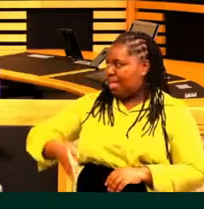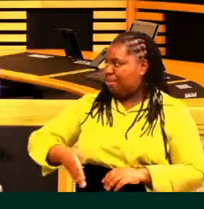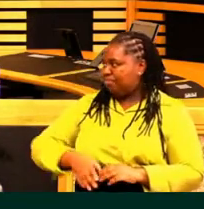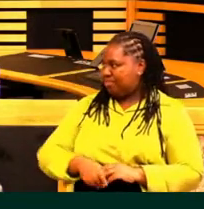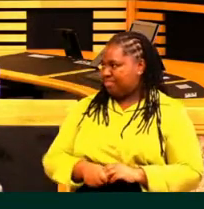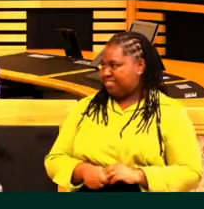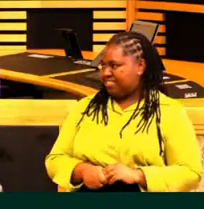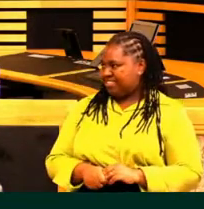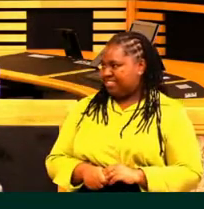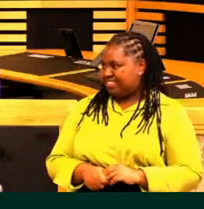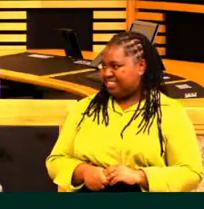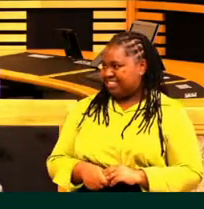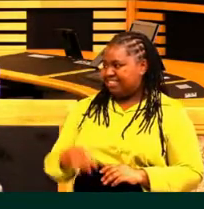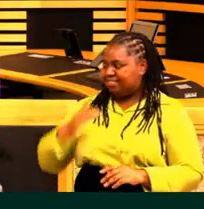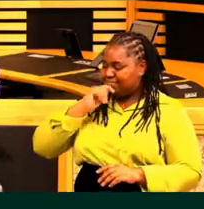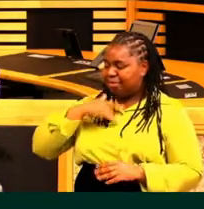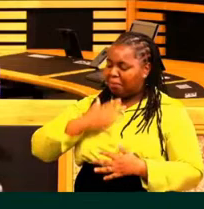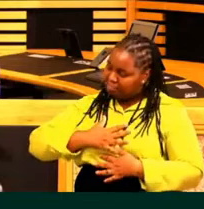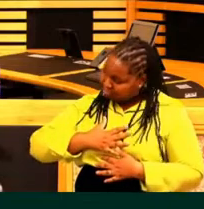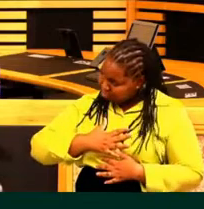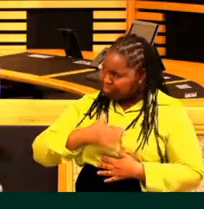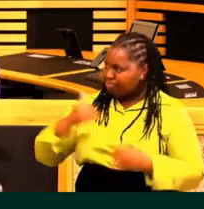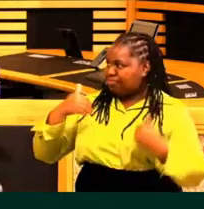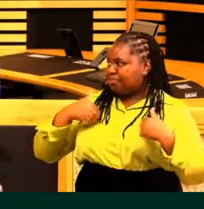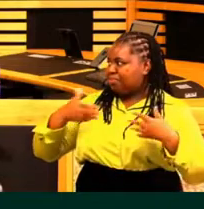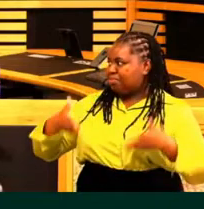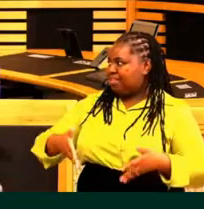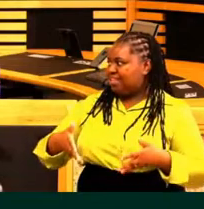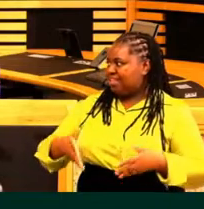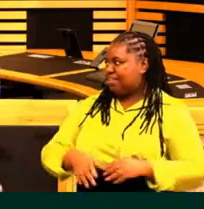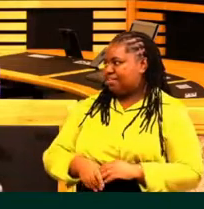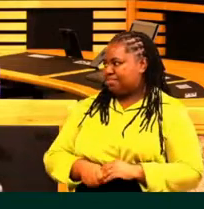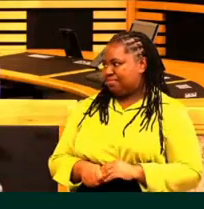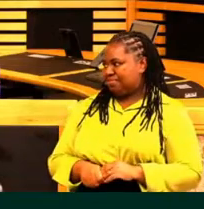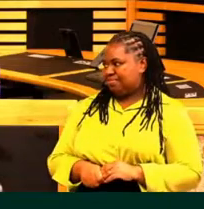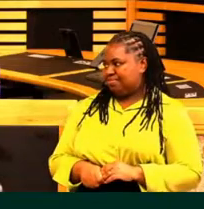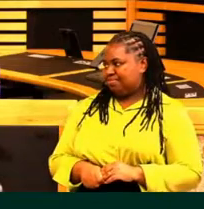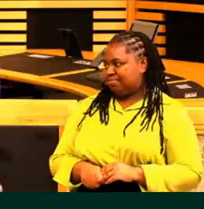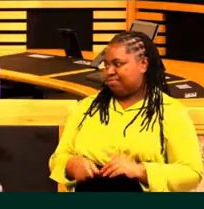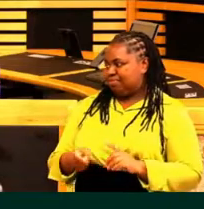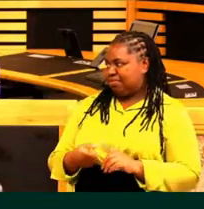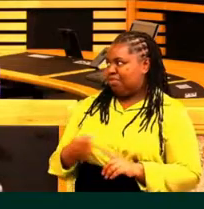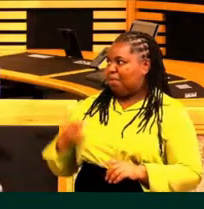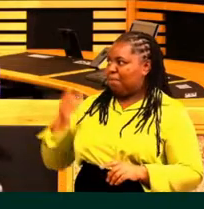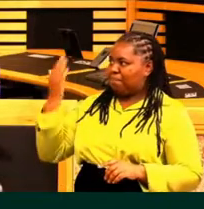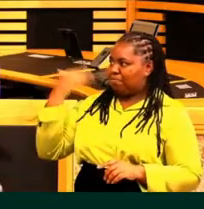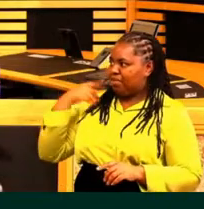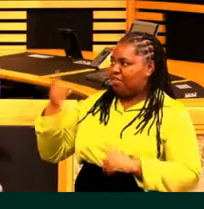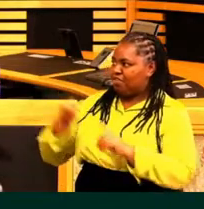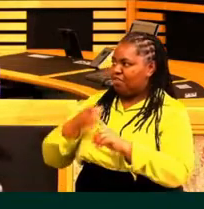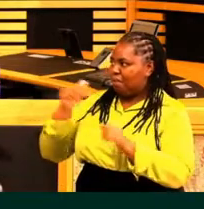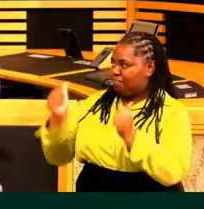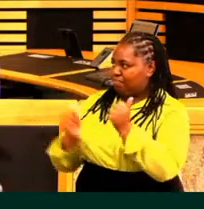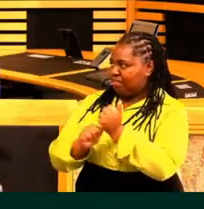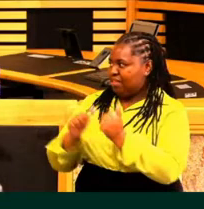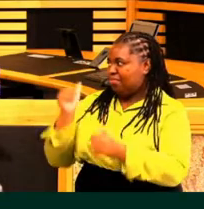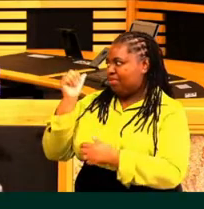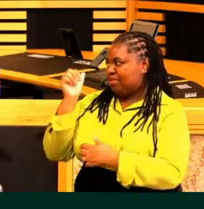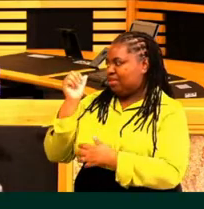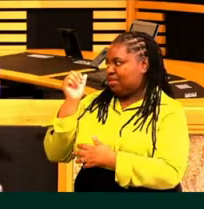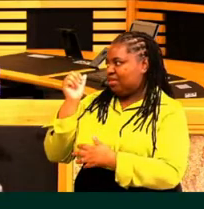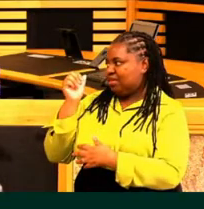so I'm I'm honored to be here from those utterance from Deputy speak